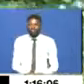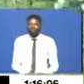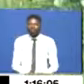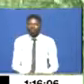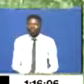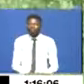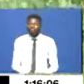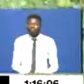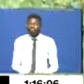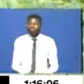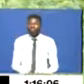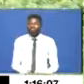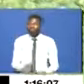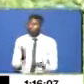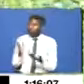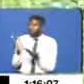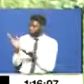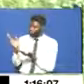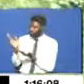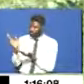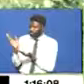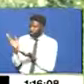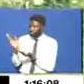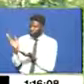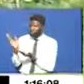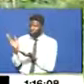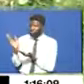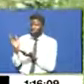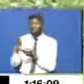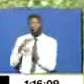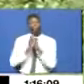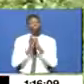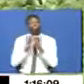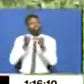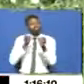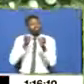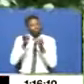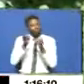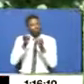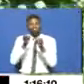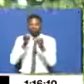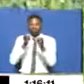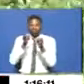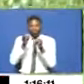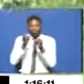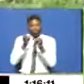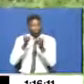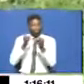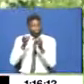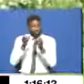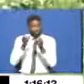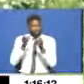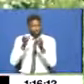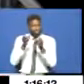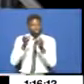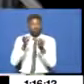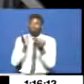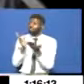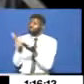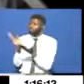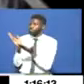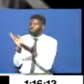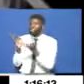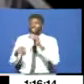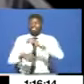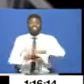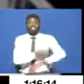Until the lion learns to speak, the tales of the hunt will always favor the hunter. Hence the tale of the famous chief